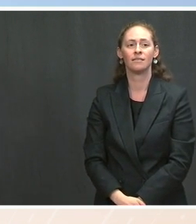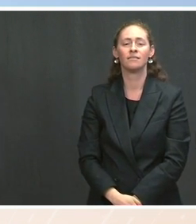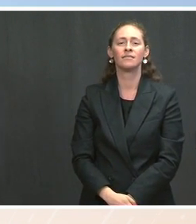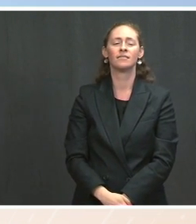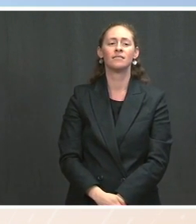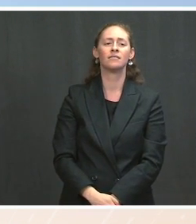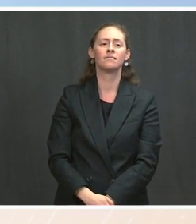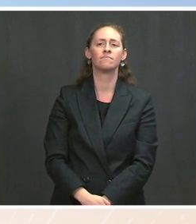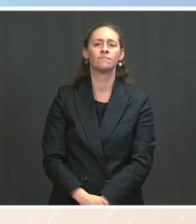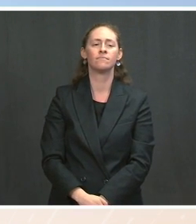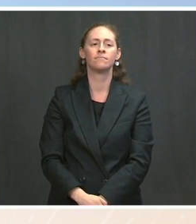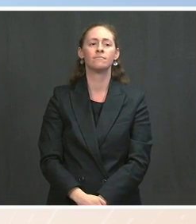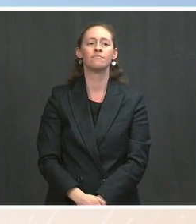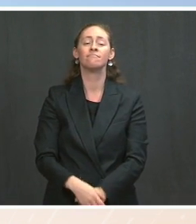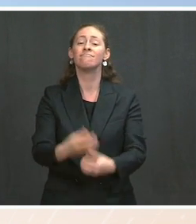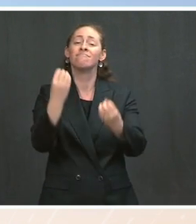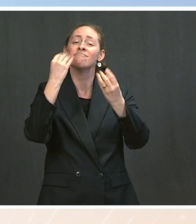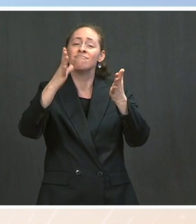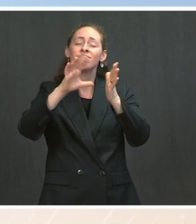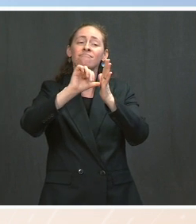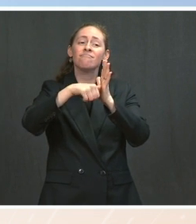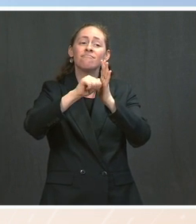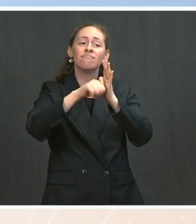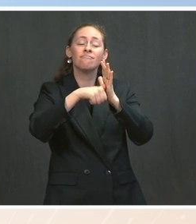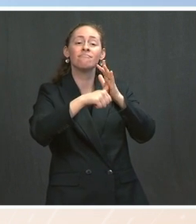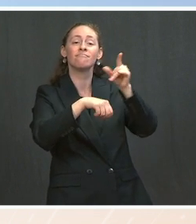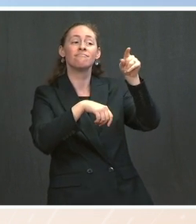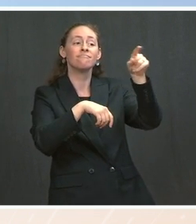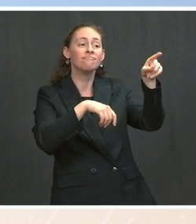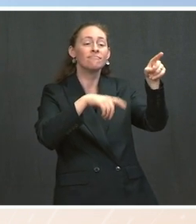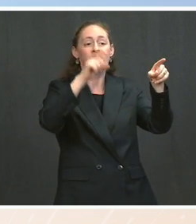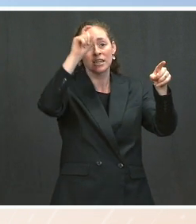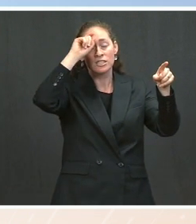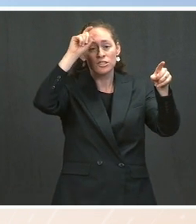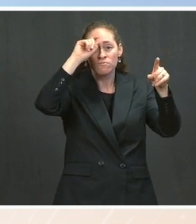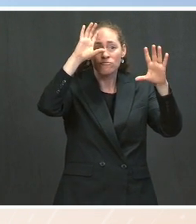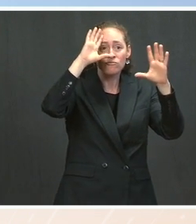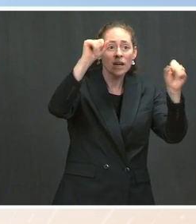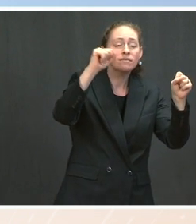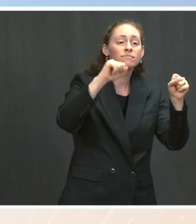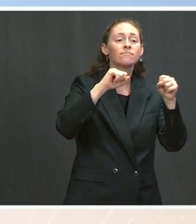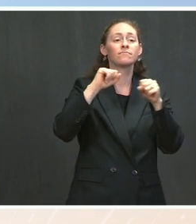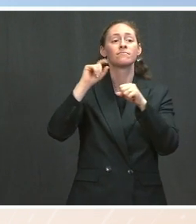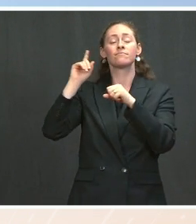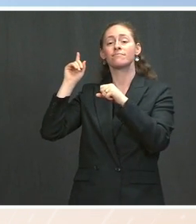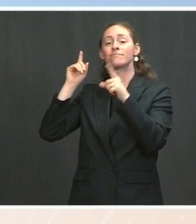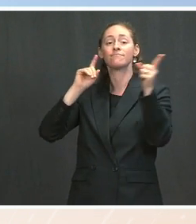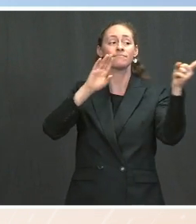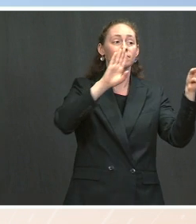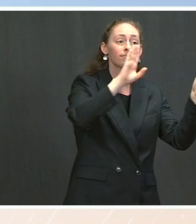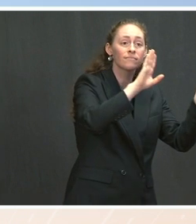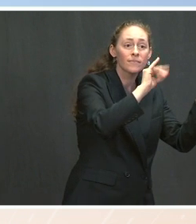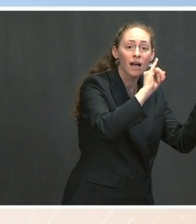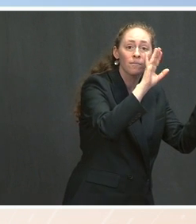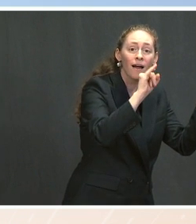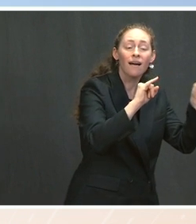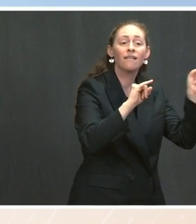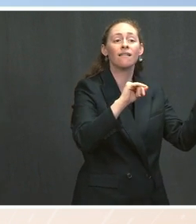President, or this president would characterize what happened over the last 11 days. And obviously, some of this is going to remain,